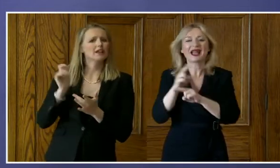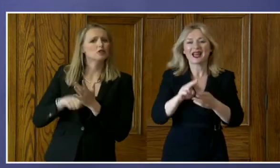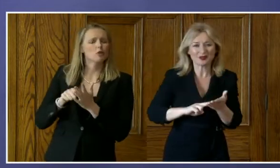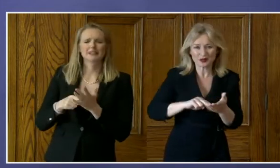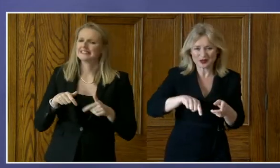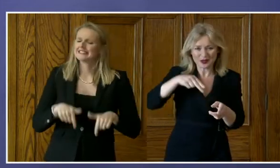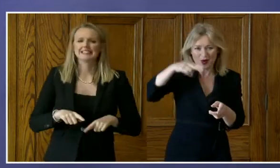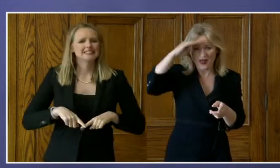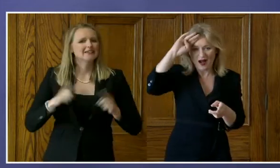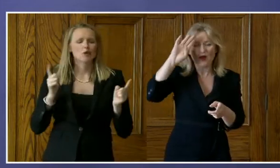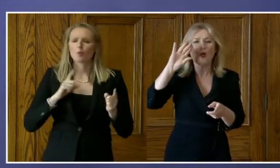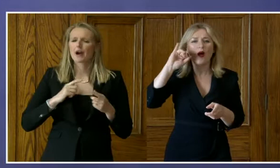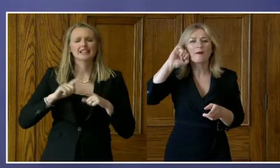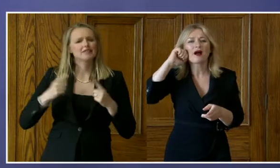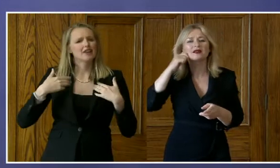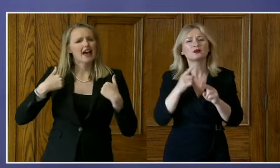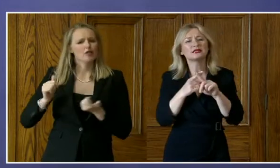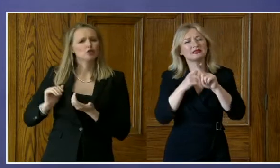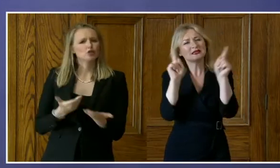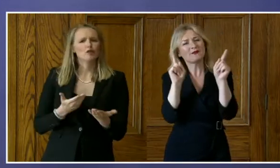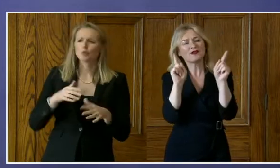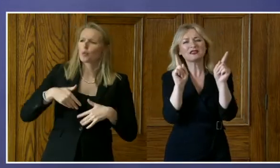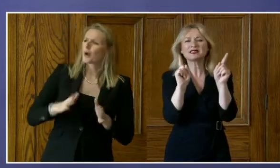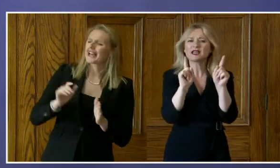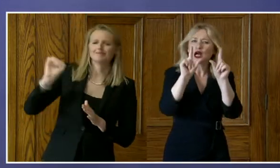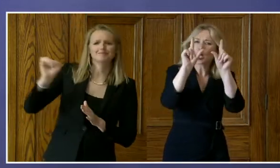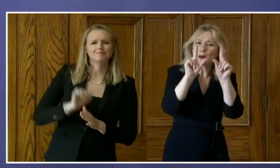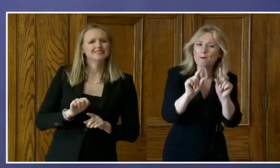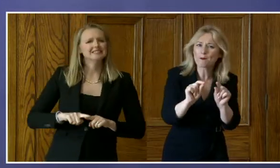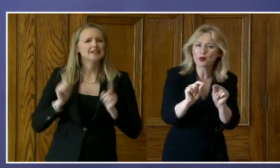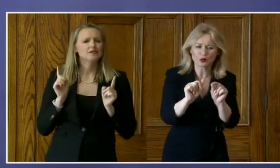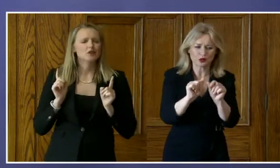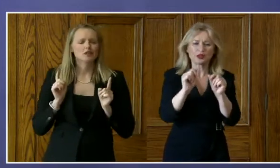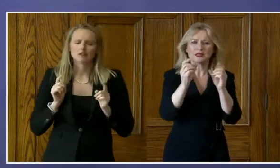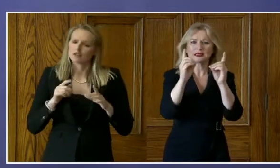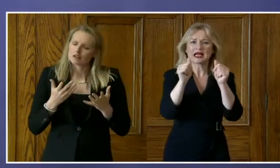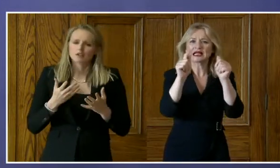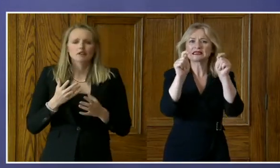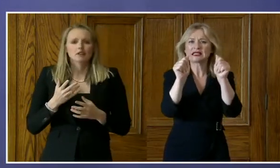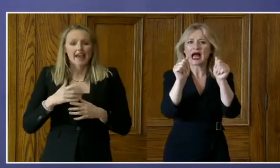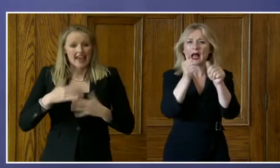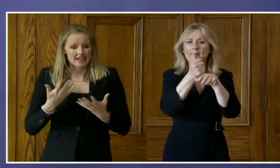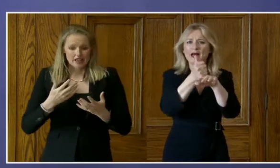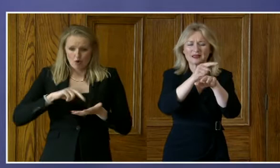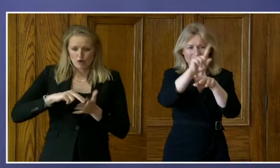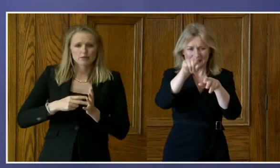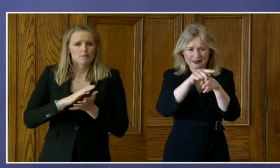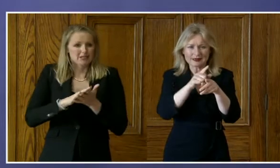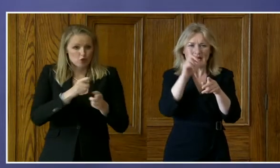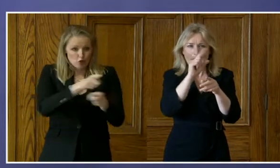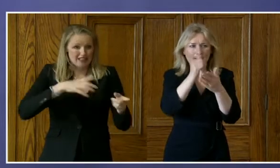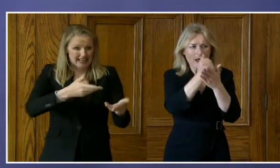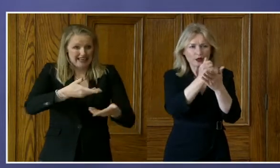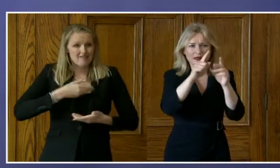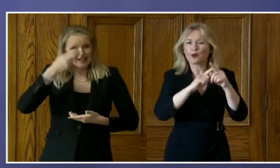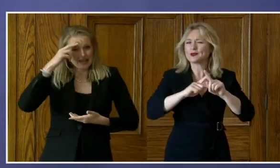different health service database arrangements. Given that any arrangement will involve sharing of names and addresses, there